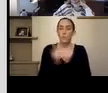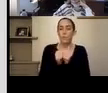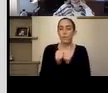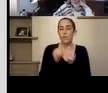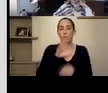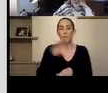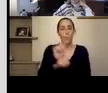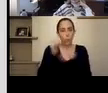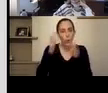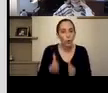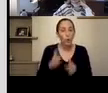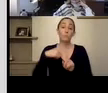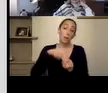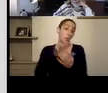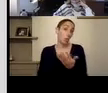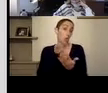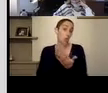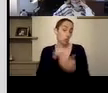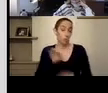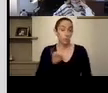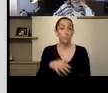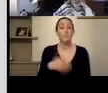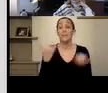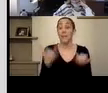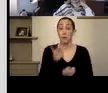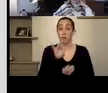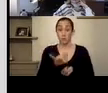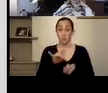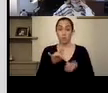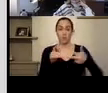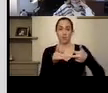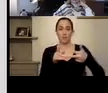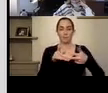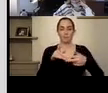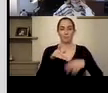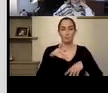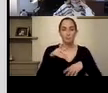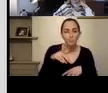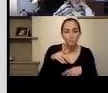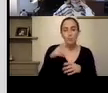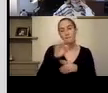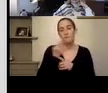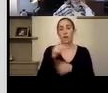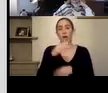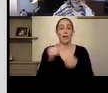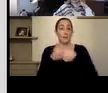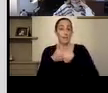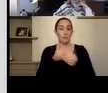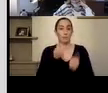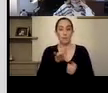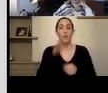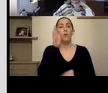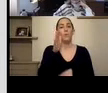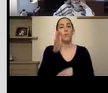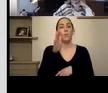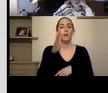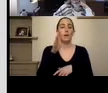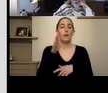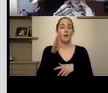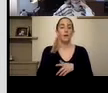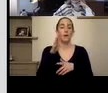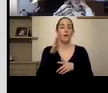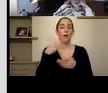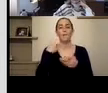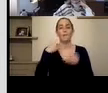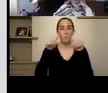well. Right now, if you go in there, there's a post that will help you learn the NATO phonetic alphabet, because